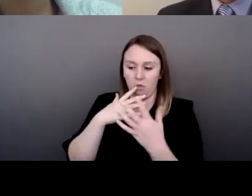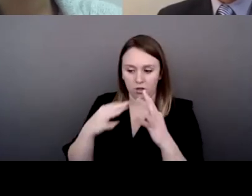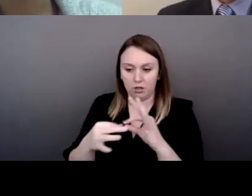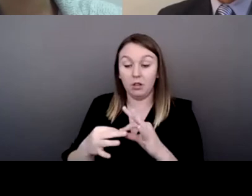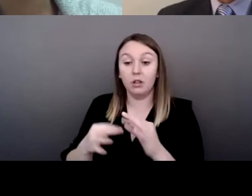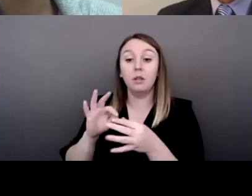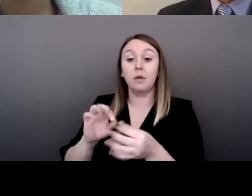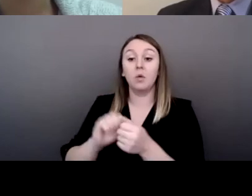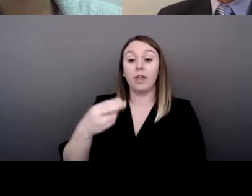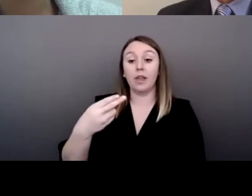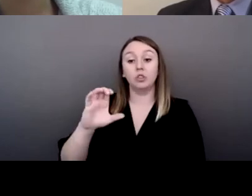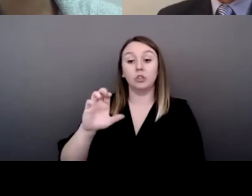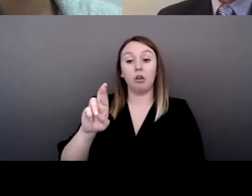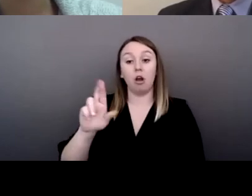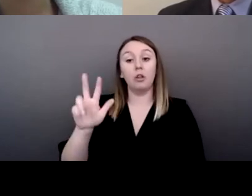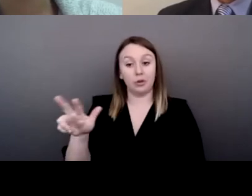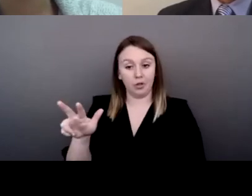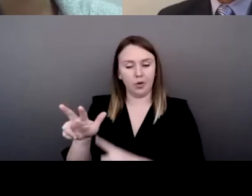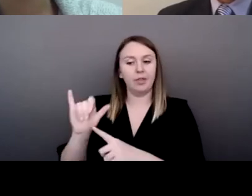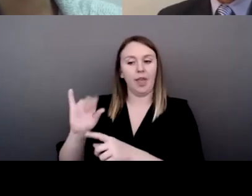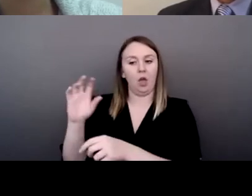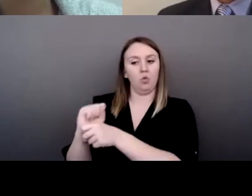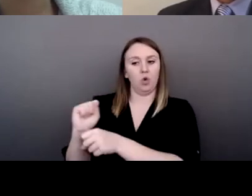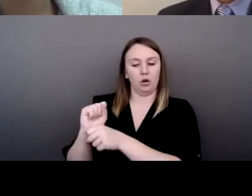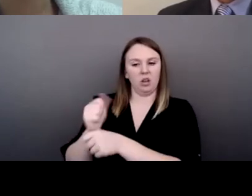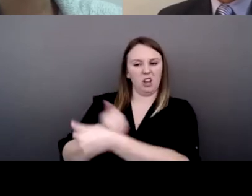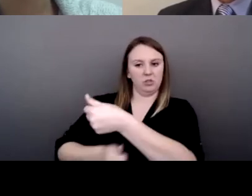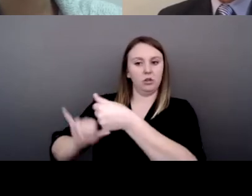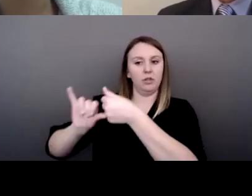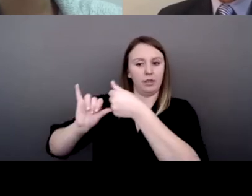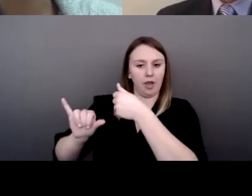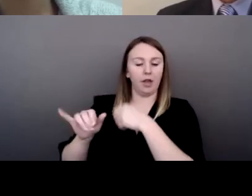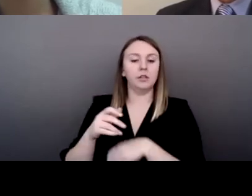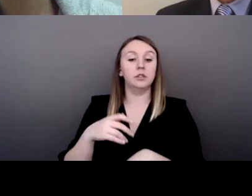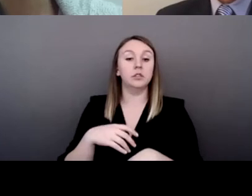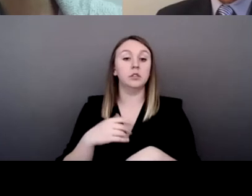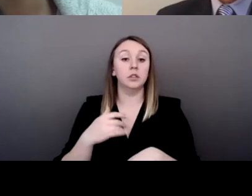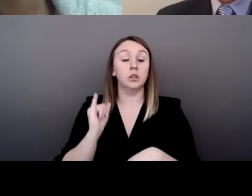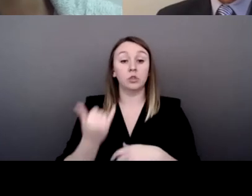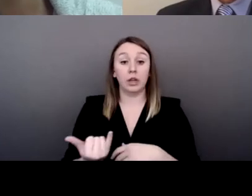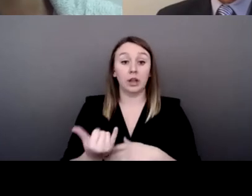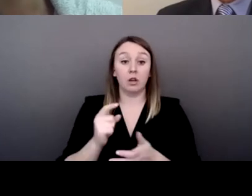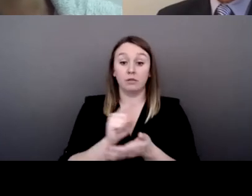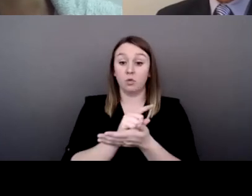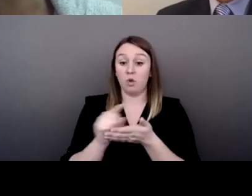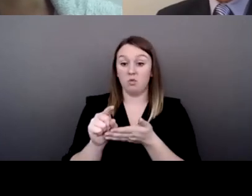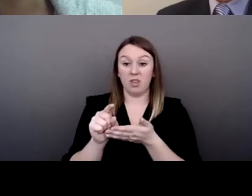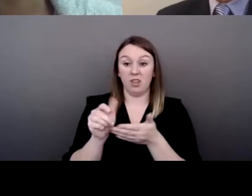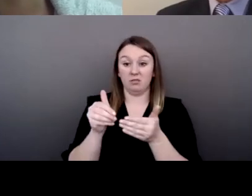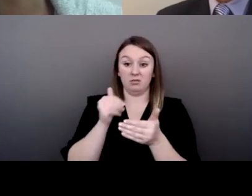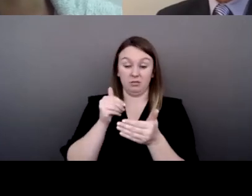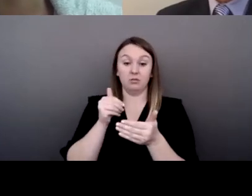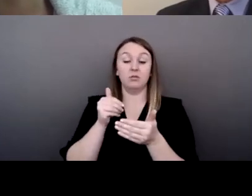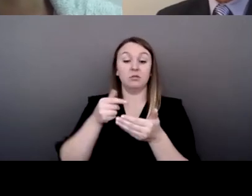33 work, it's we are like 1 week away from submitting